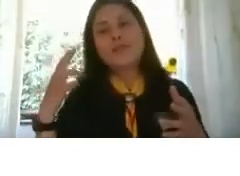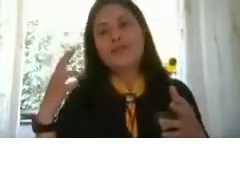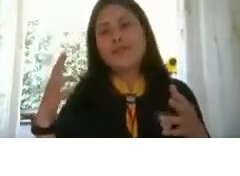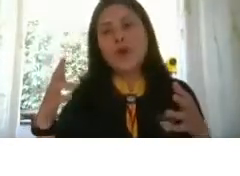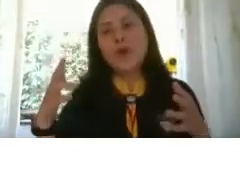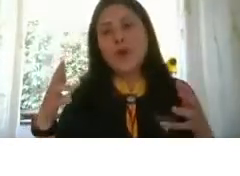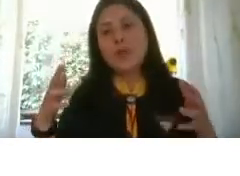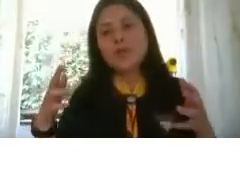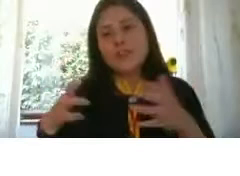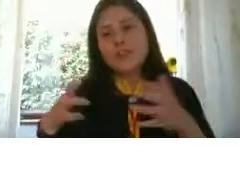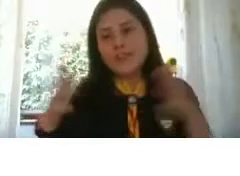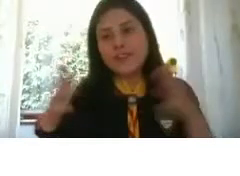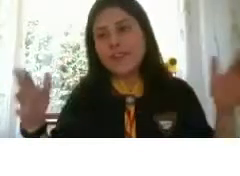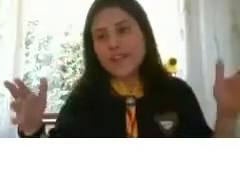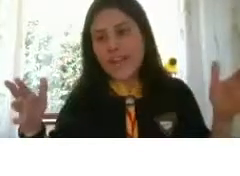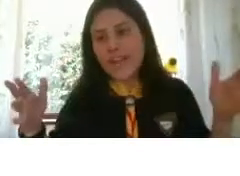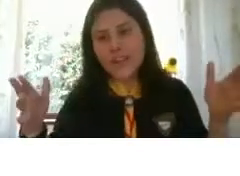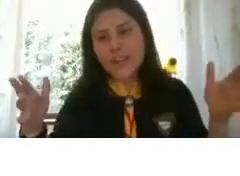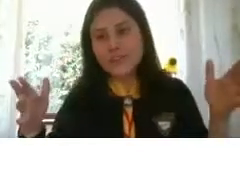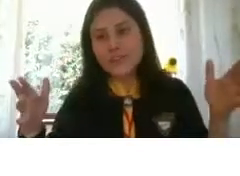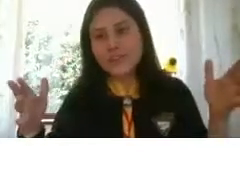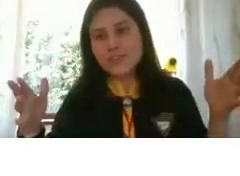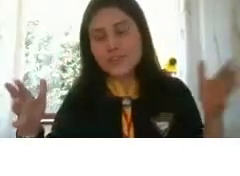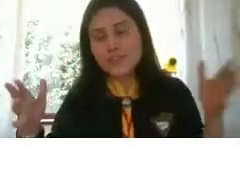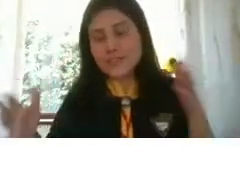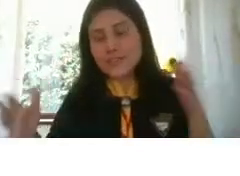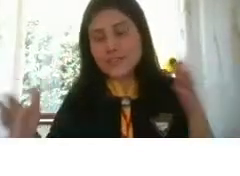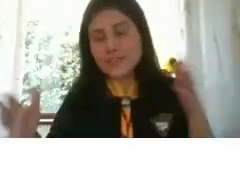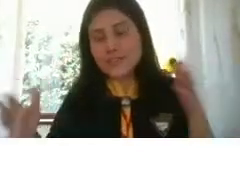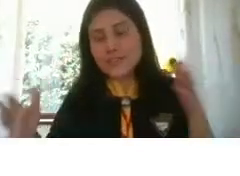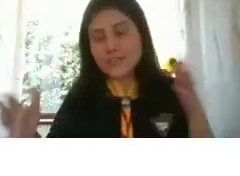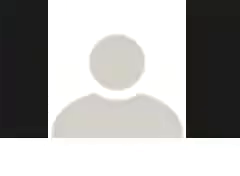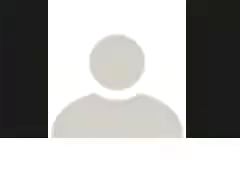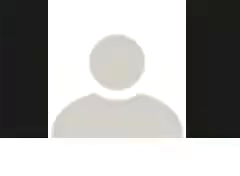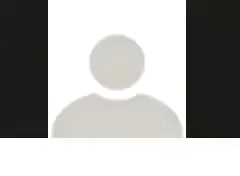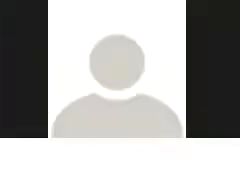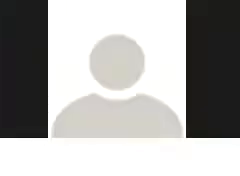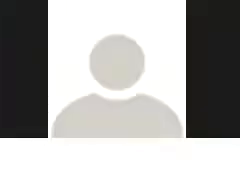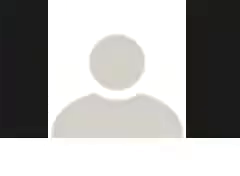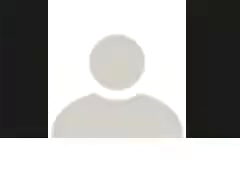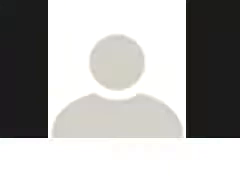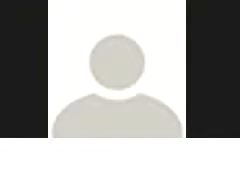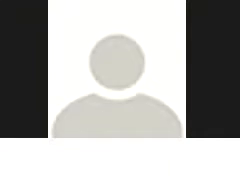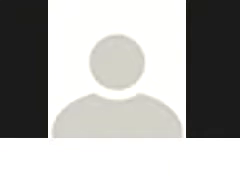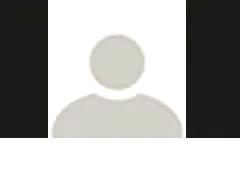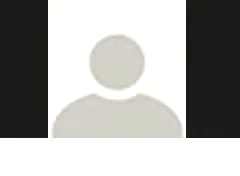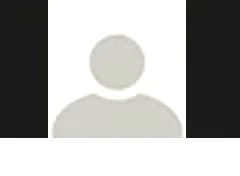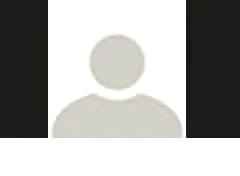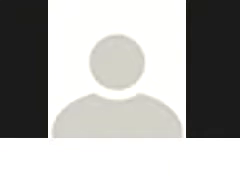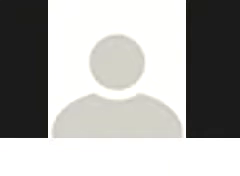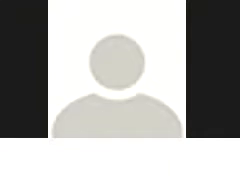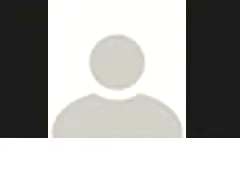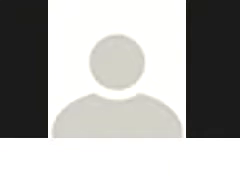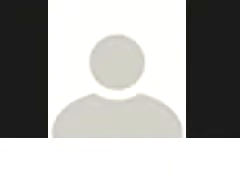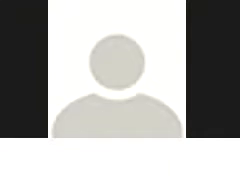people from different countries, they have different signs for a country or for